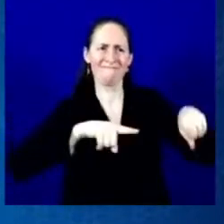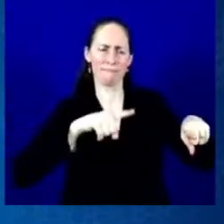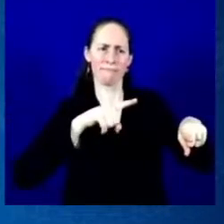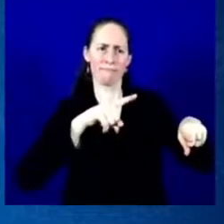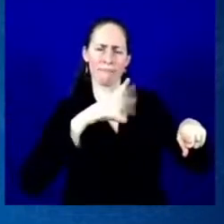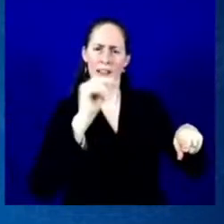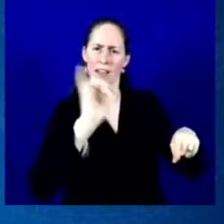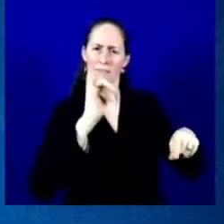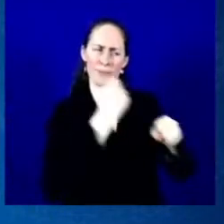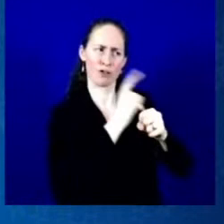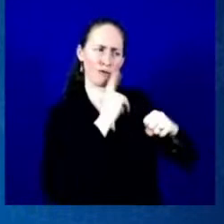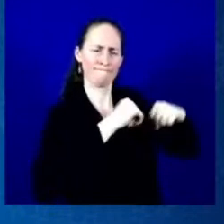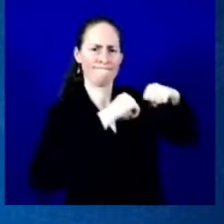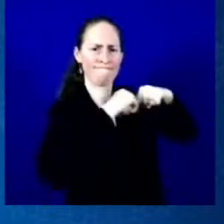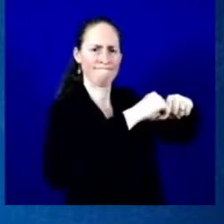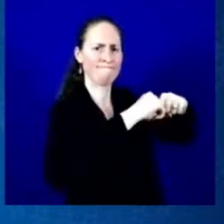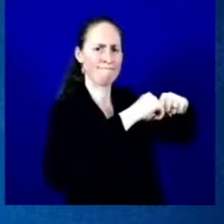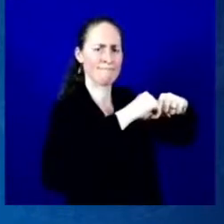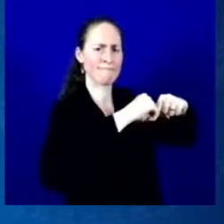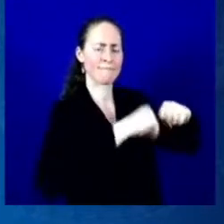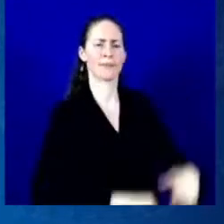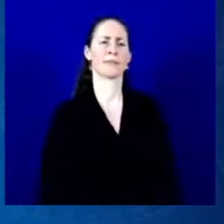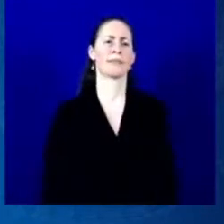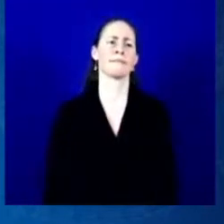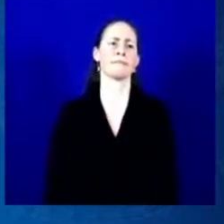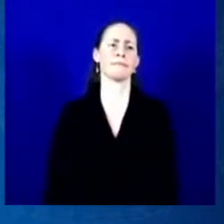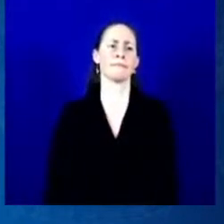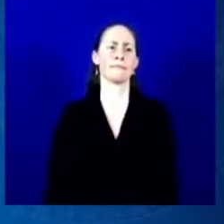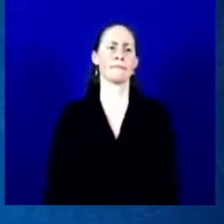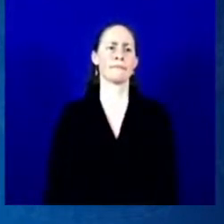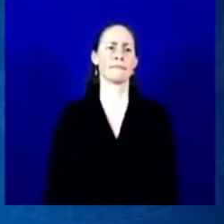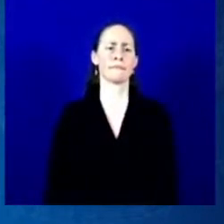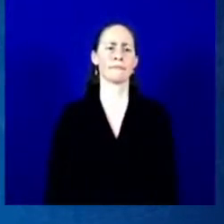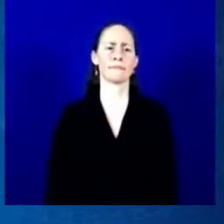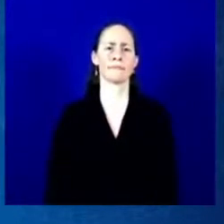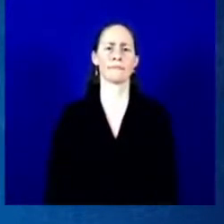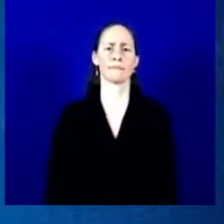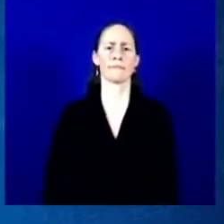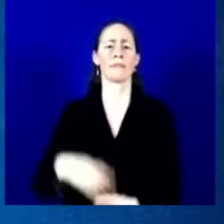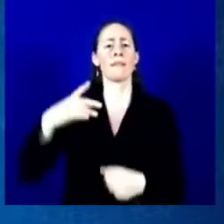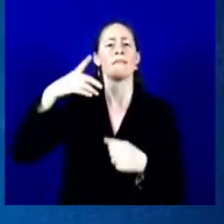the forever war in Afghanistan. We have